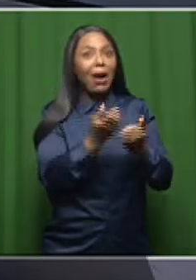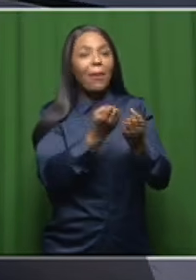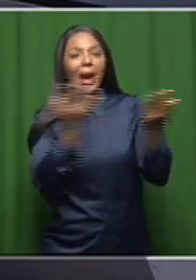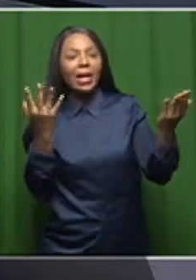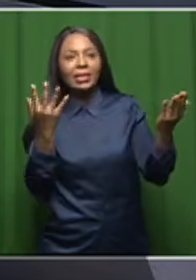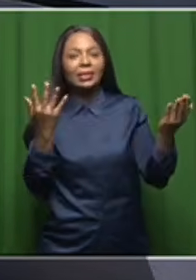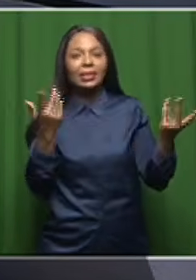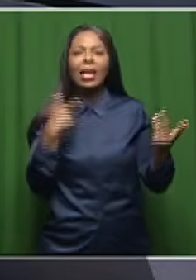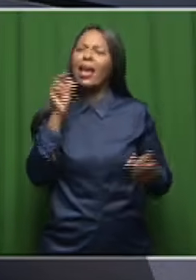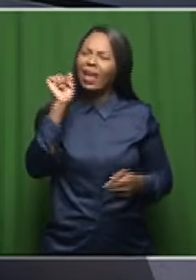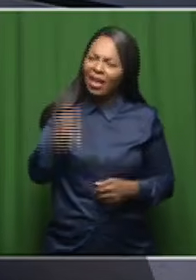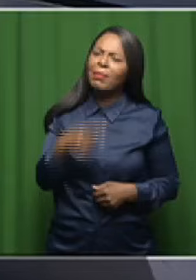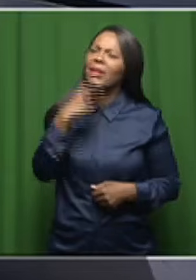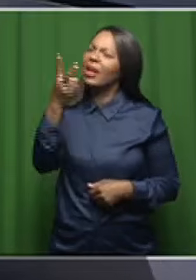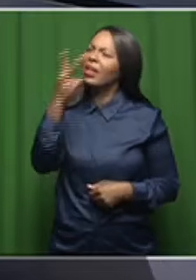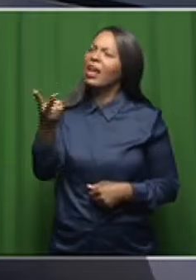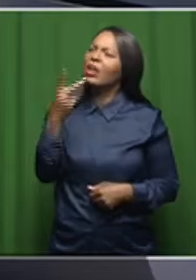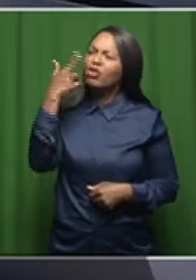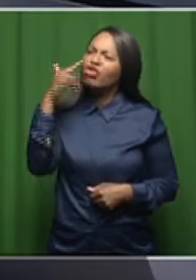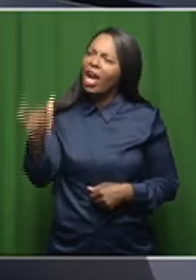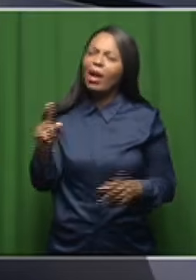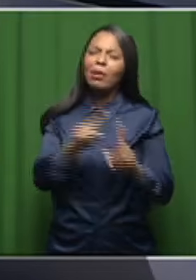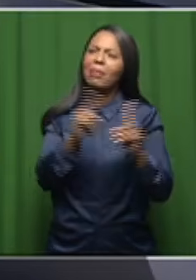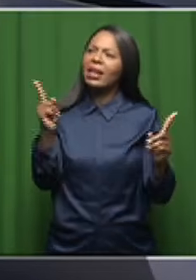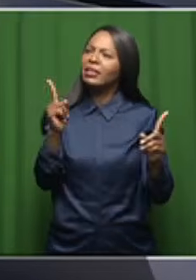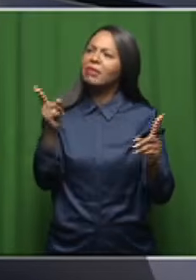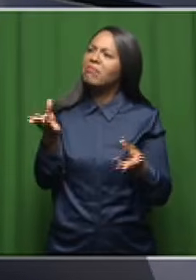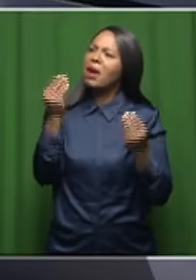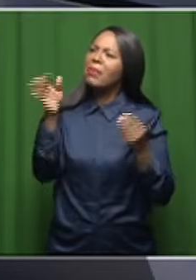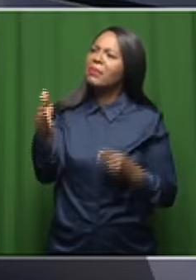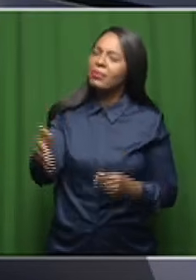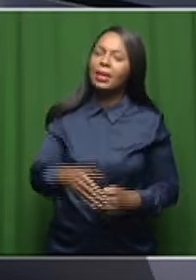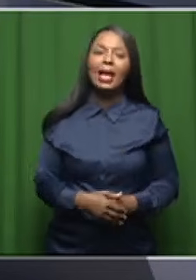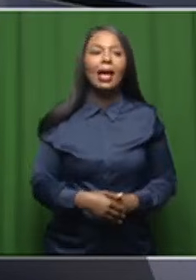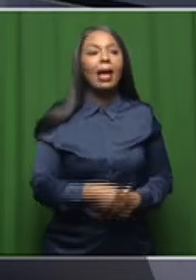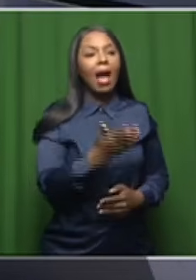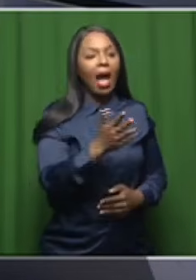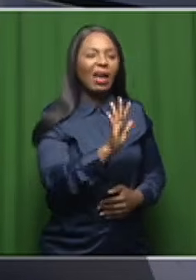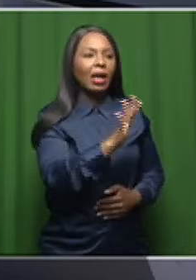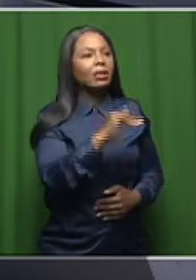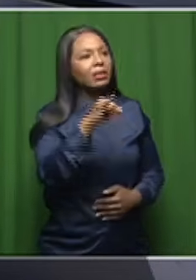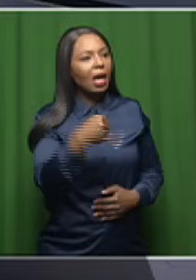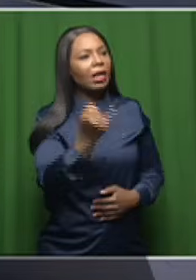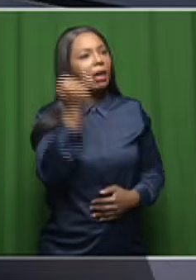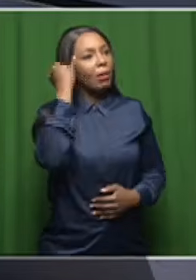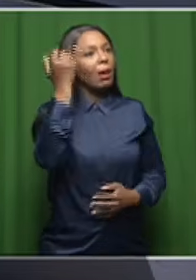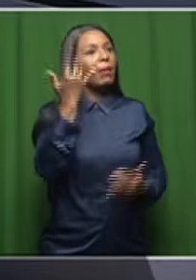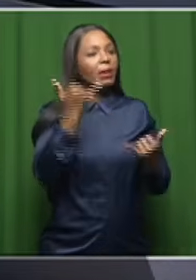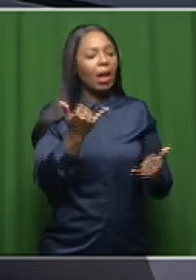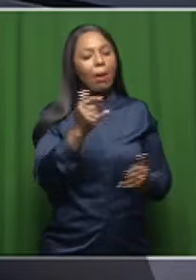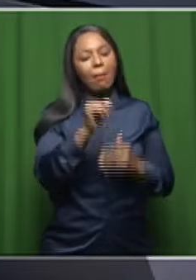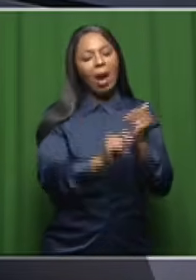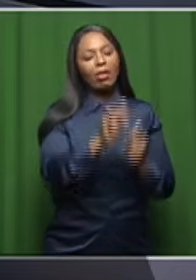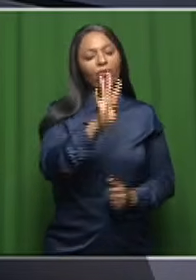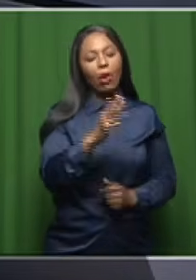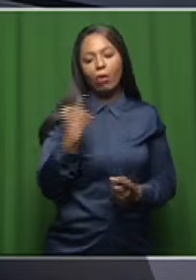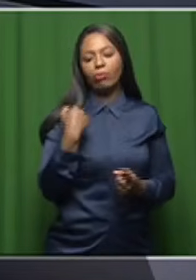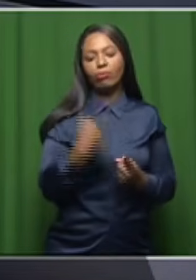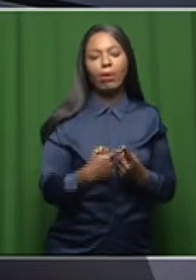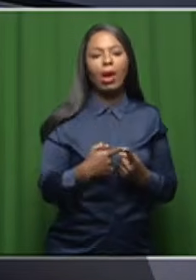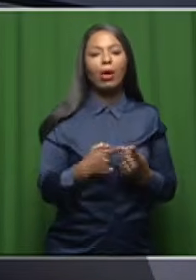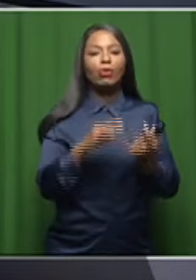yet. It's just the fundamentals, I think, for now, for the past 4 months, as to how do we roll this out and have